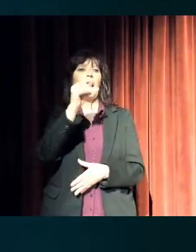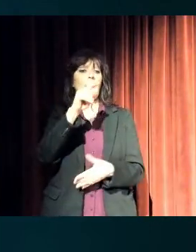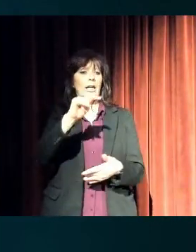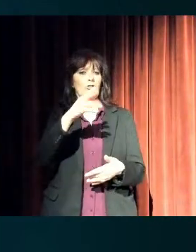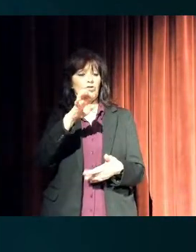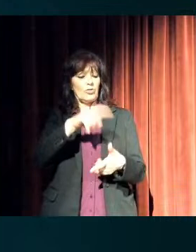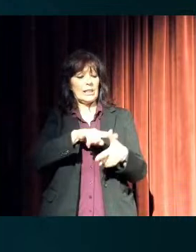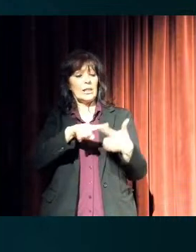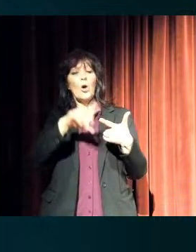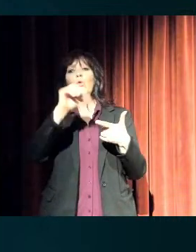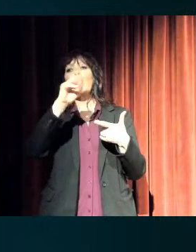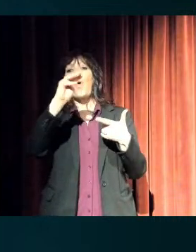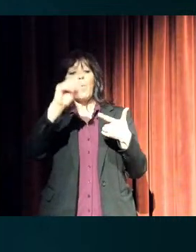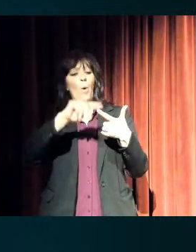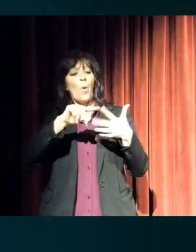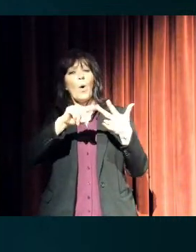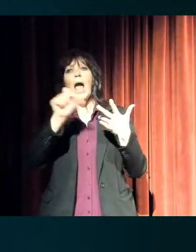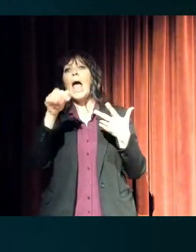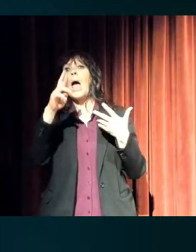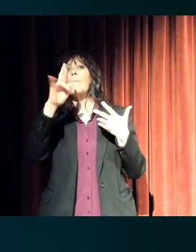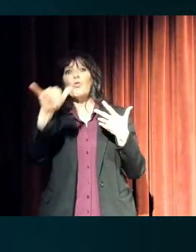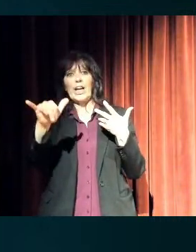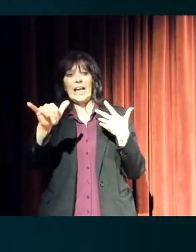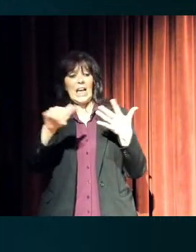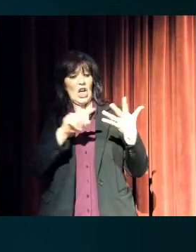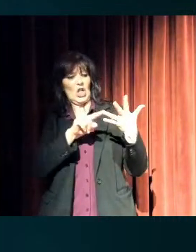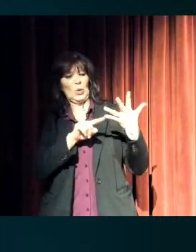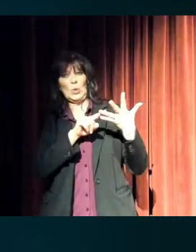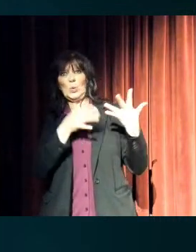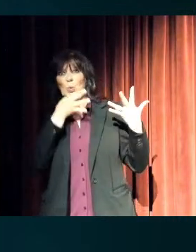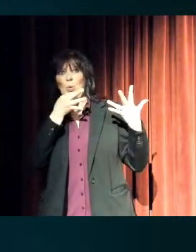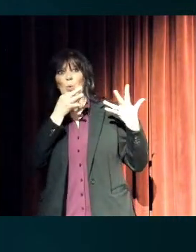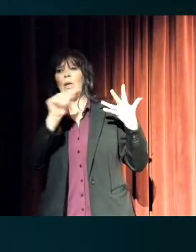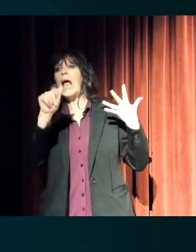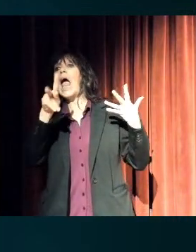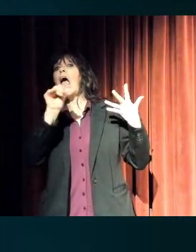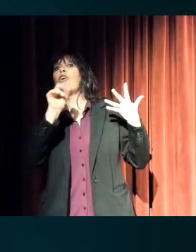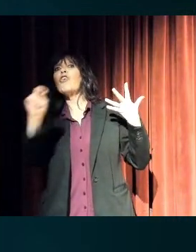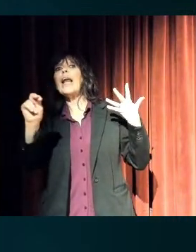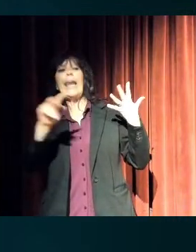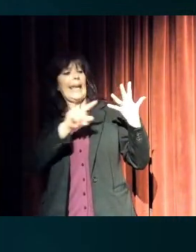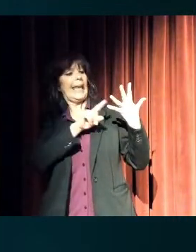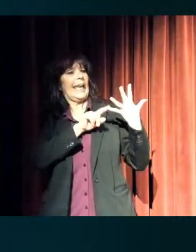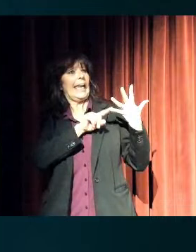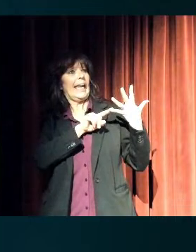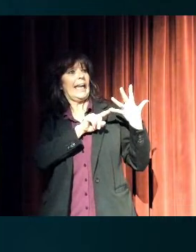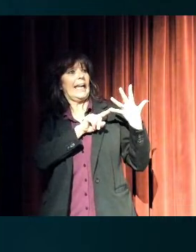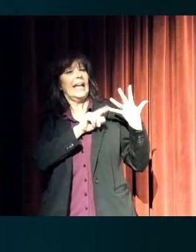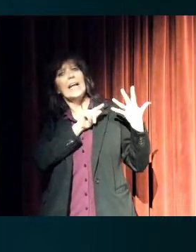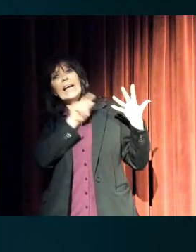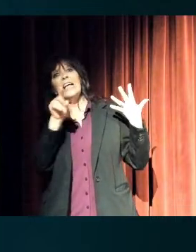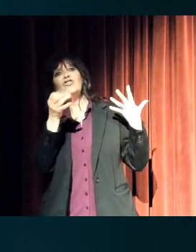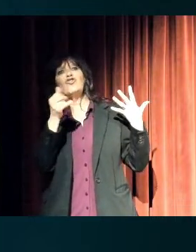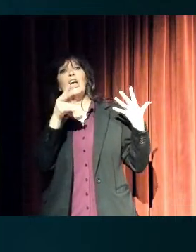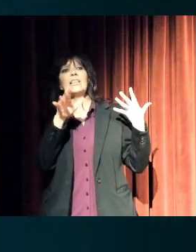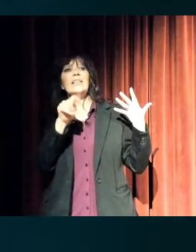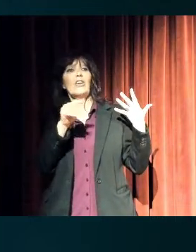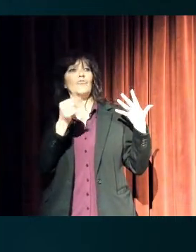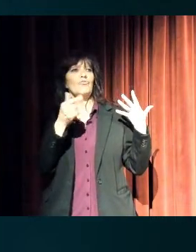Creek, Como Lake, and Emery Parks, and 2 others soon to follow at Akron Falls and the other side of Chestnut